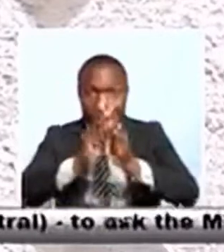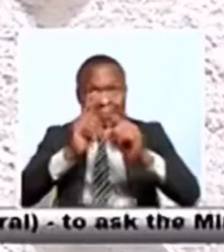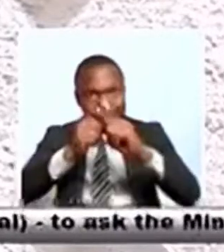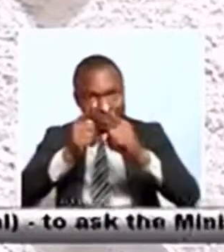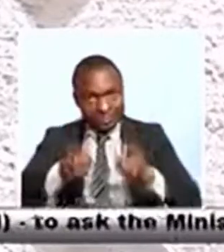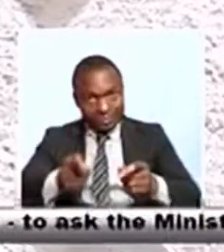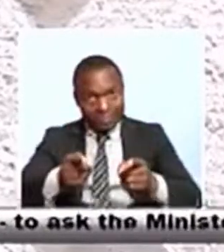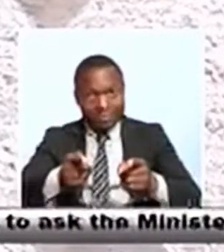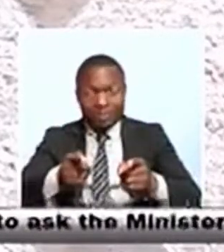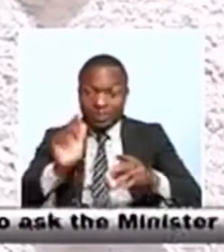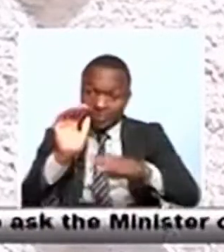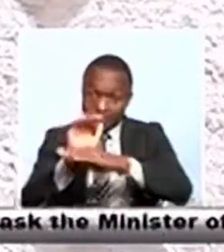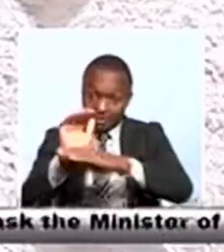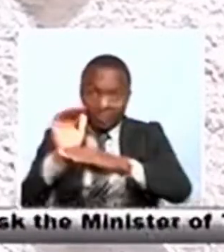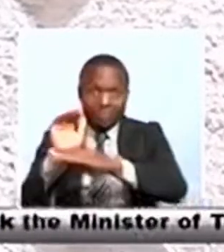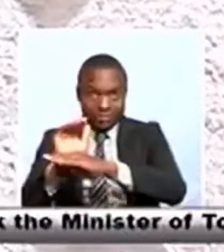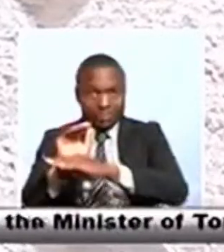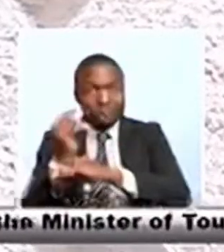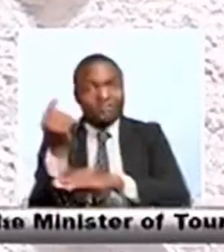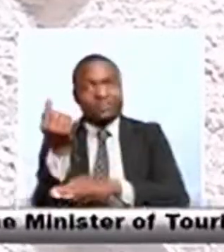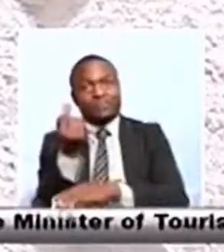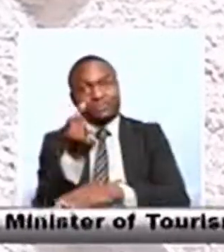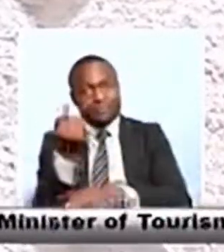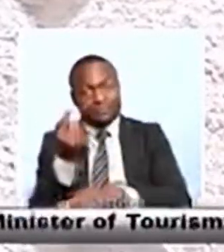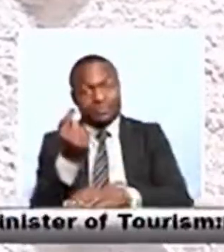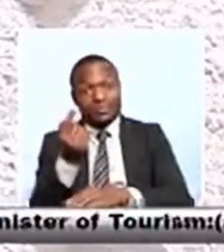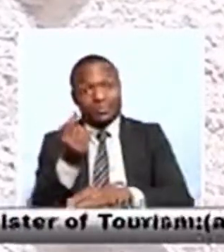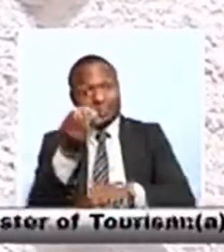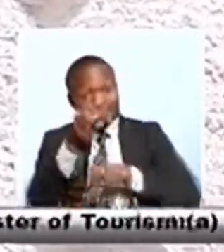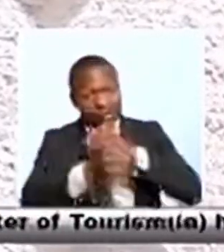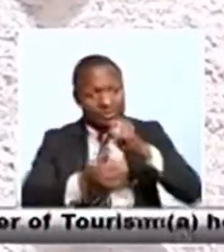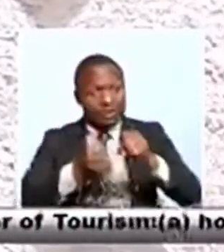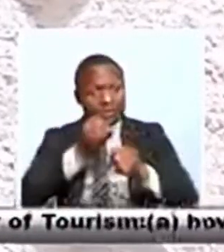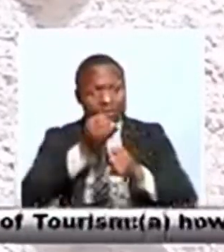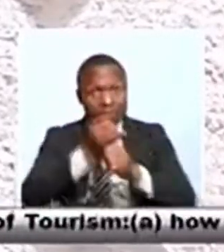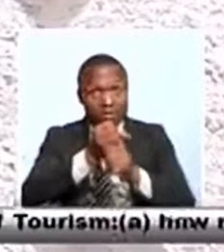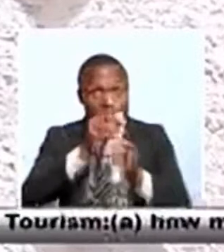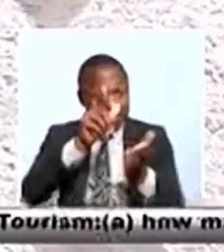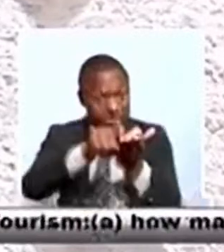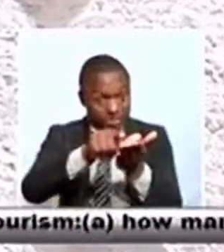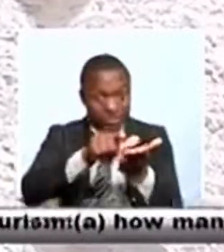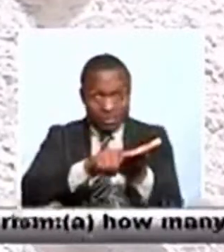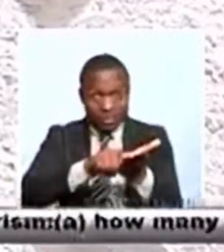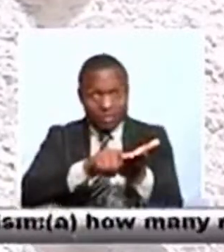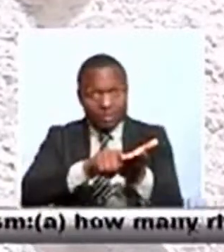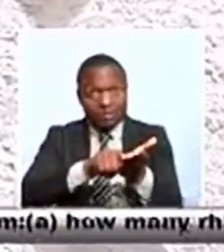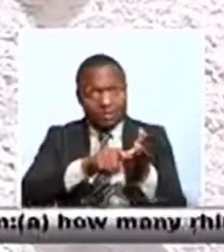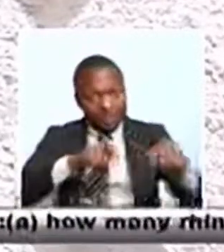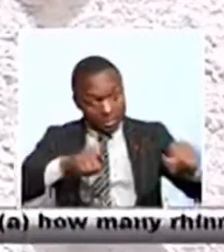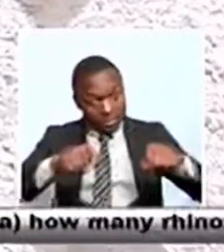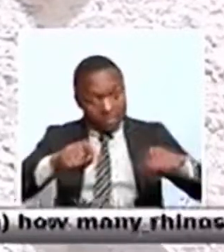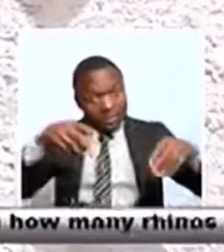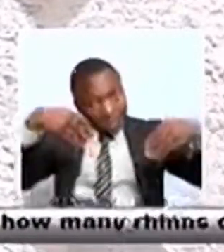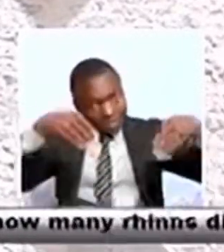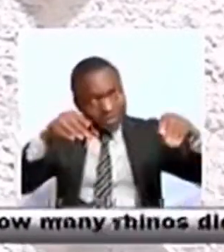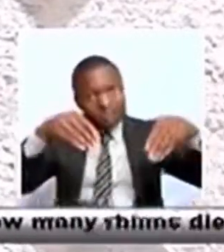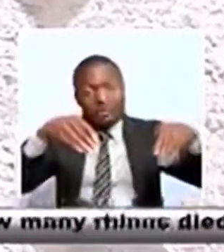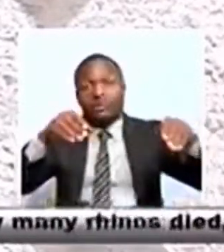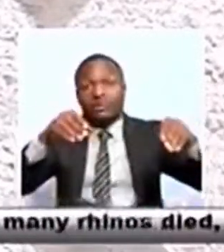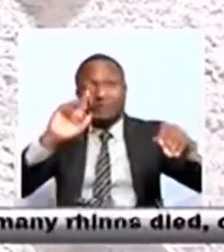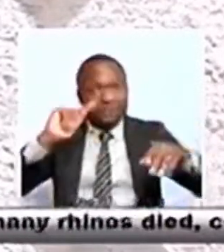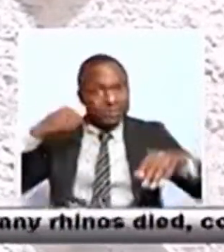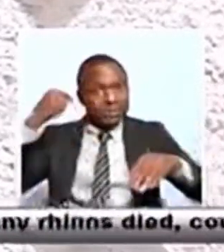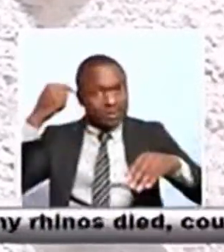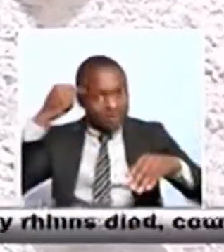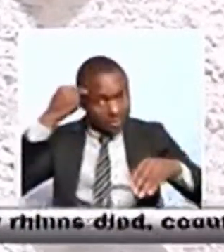make a comment that you say there's an international law that determines the disposal of such government trophies,